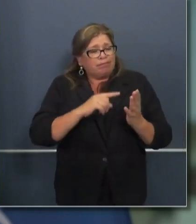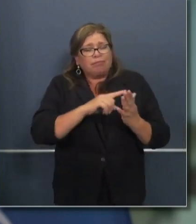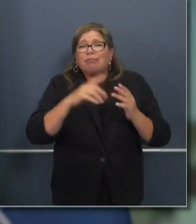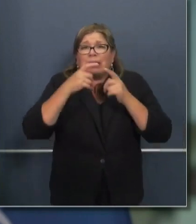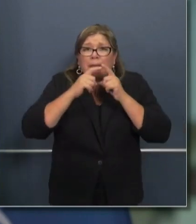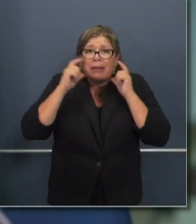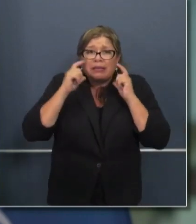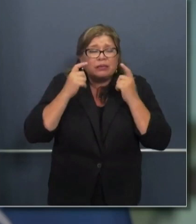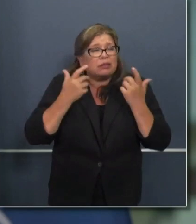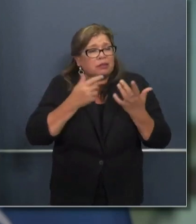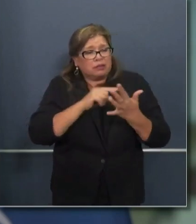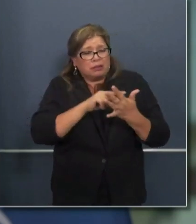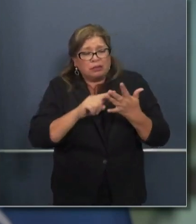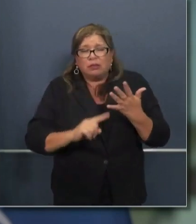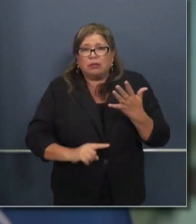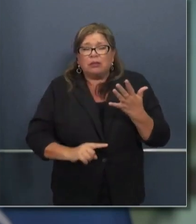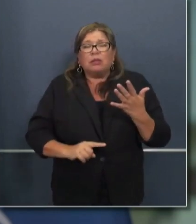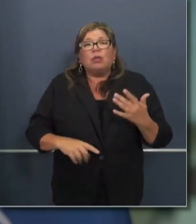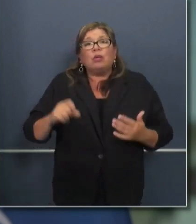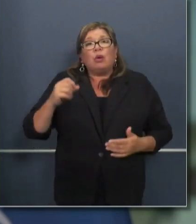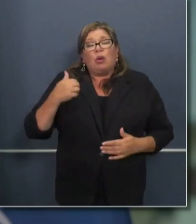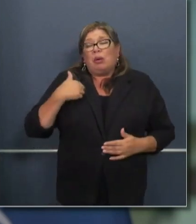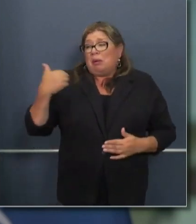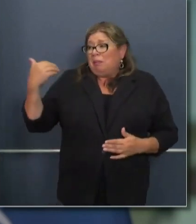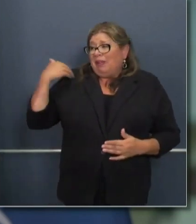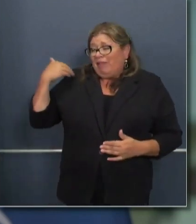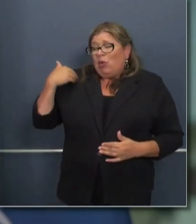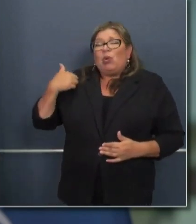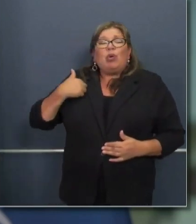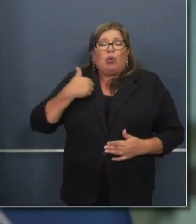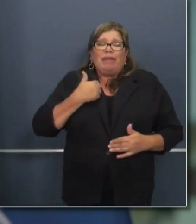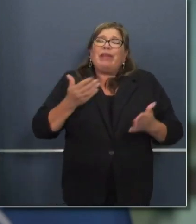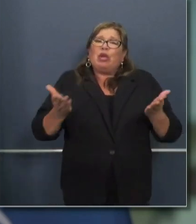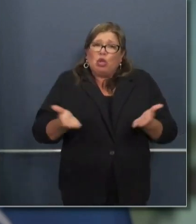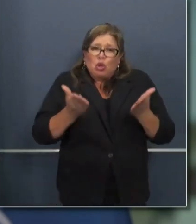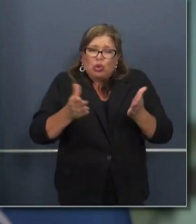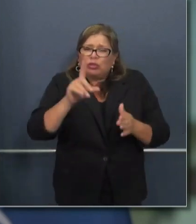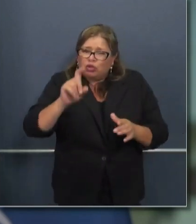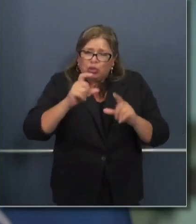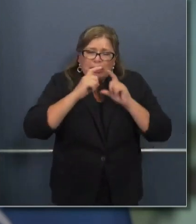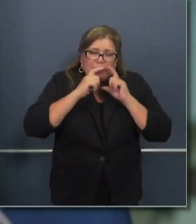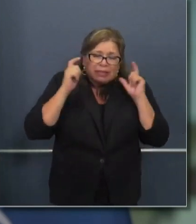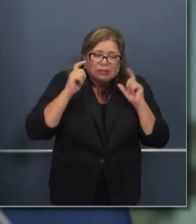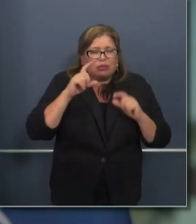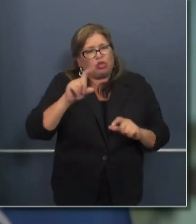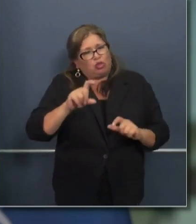on face masks that were encouraging a face mask. Now we have mandated face masks. There's no